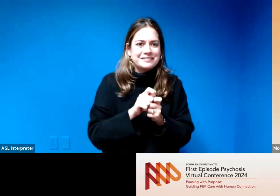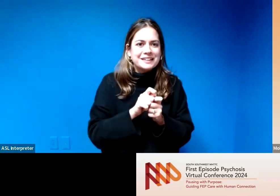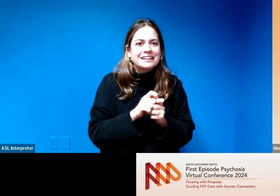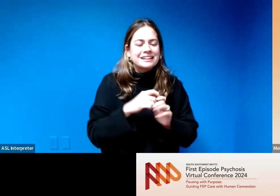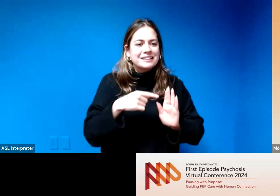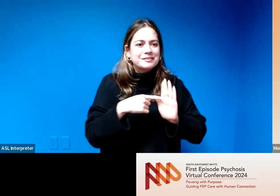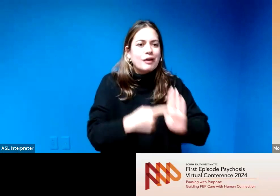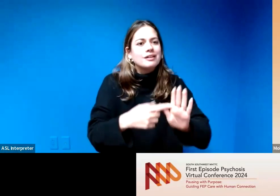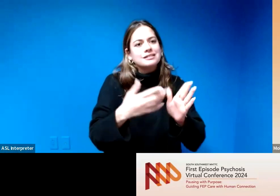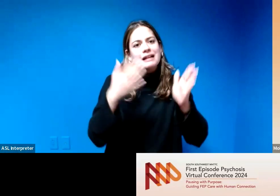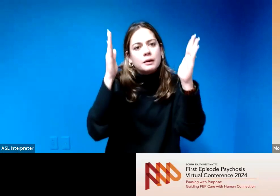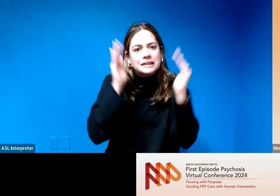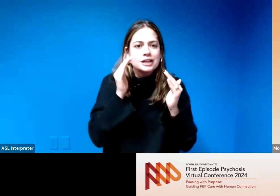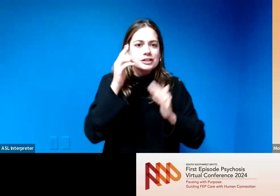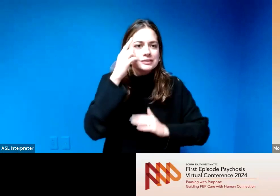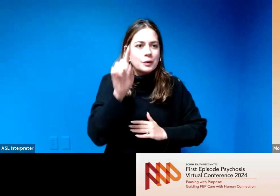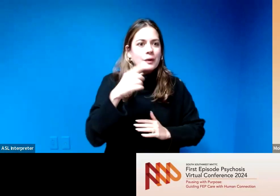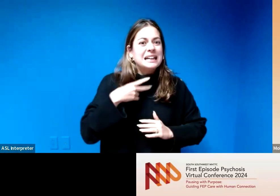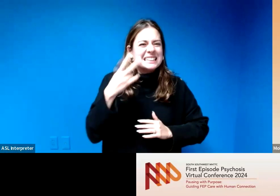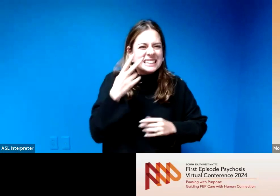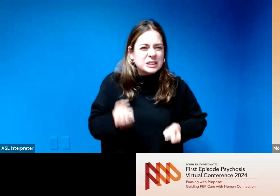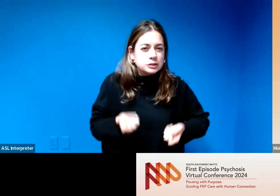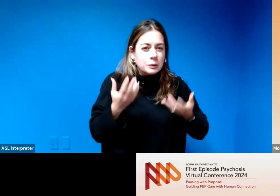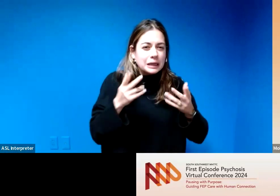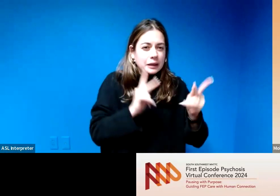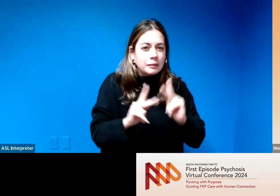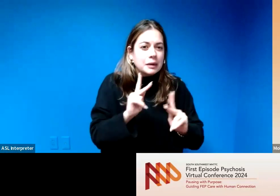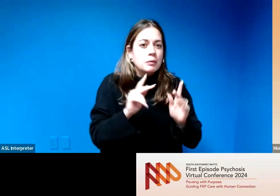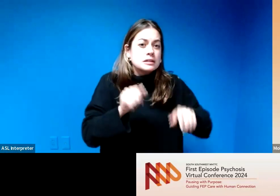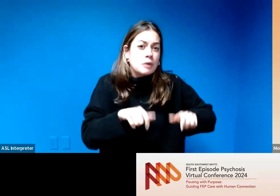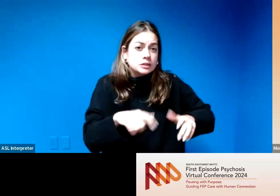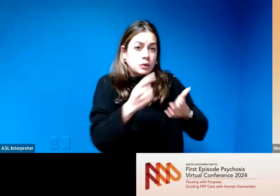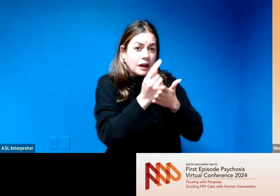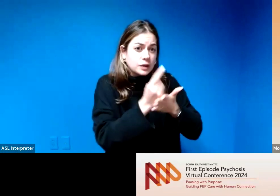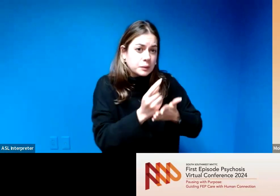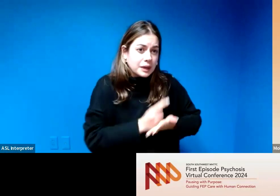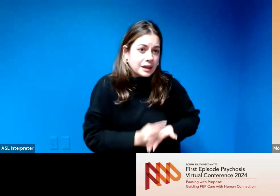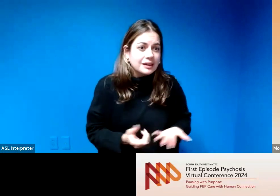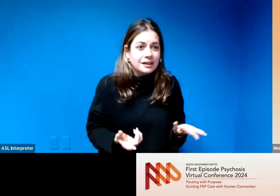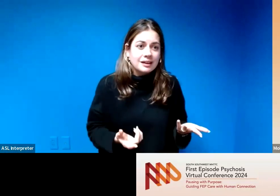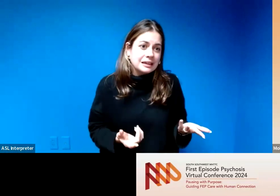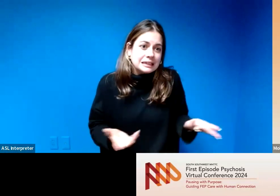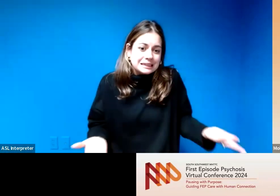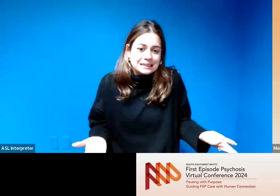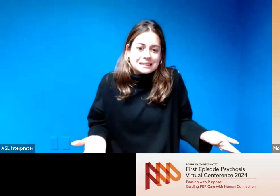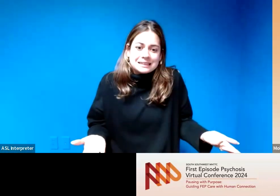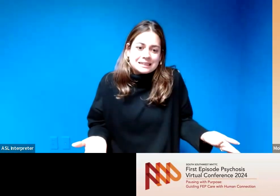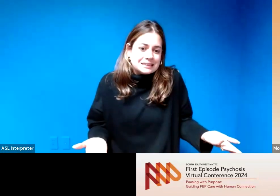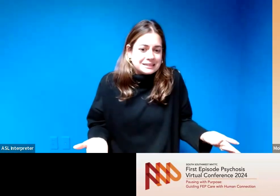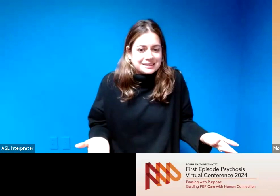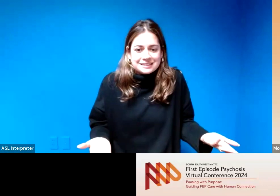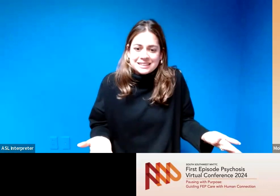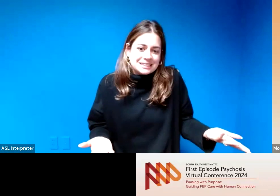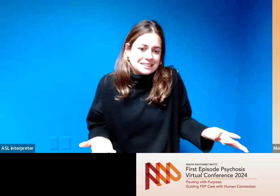expectations of seeing so many people per week, I don't find any other words to put it by that. We